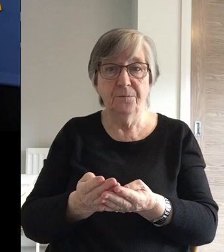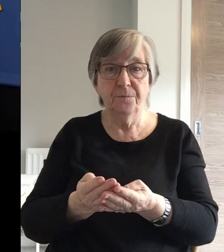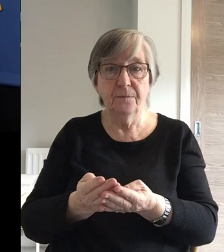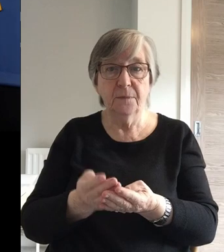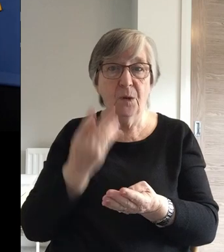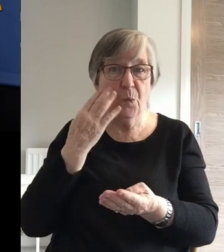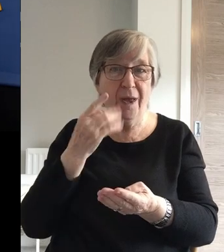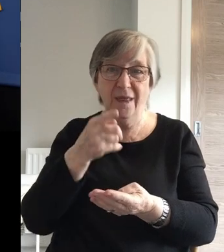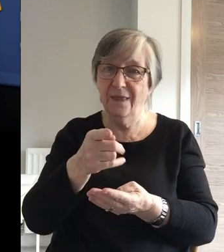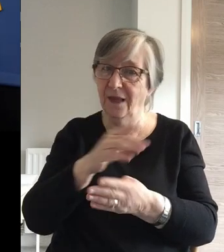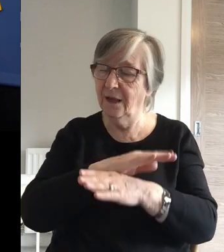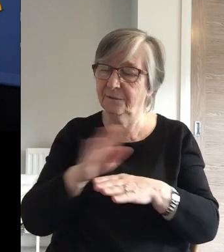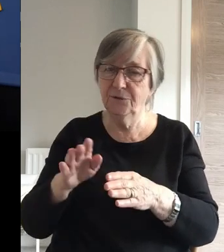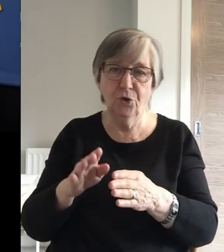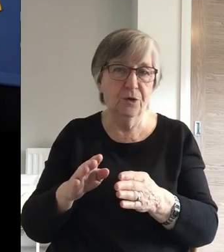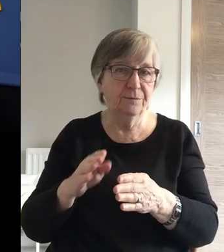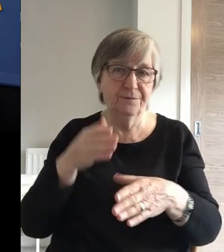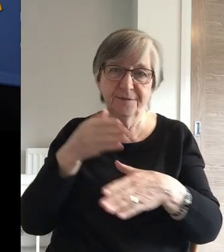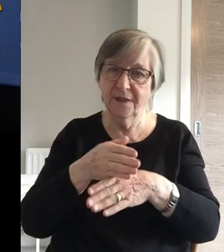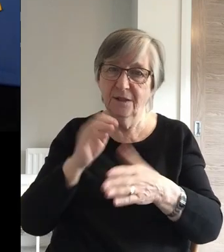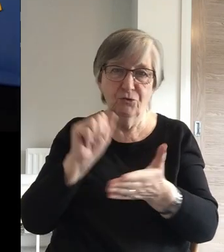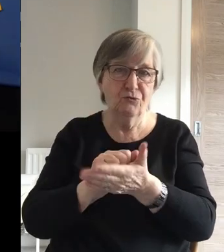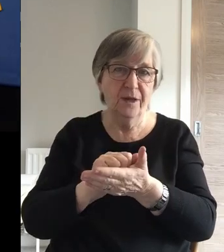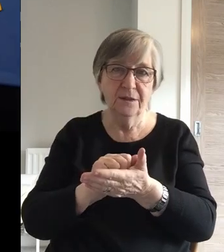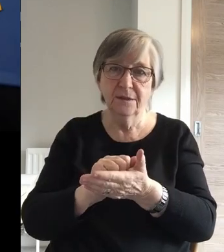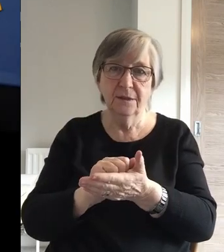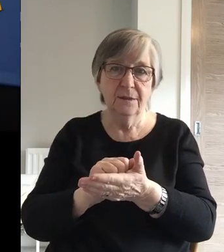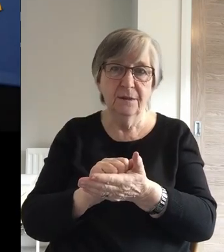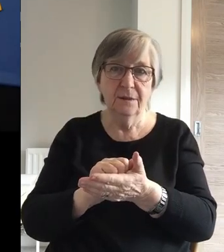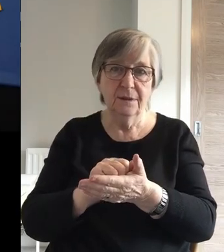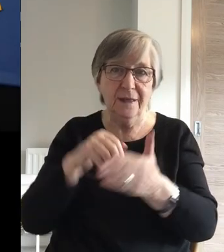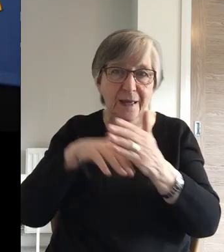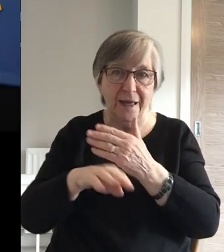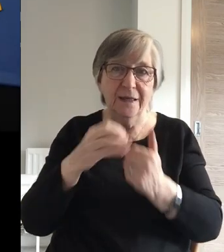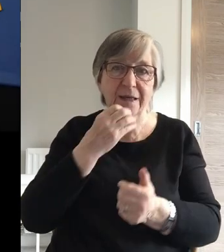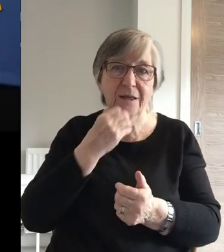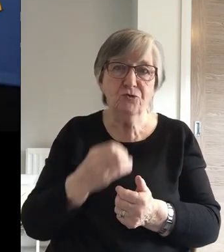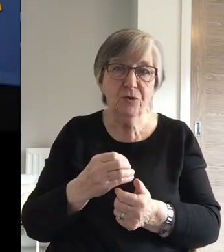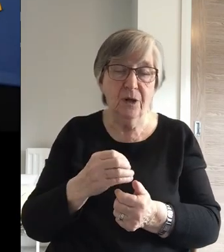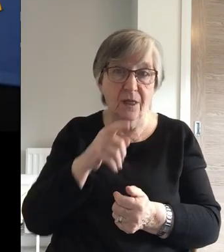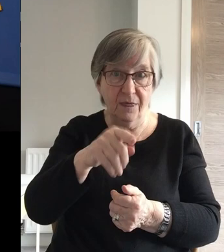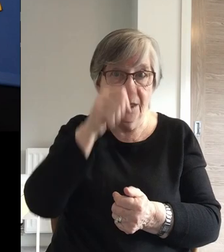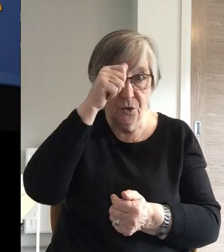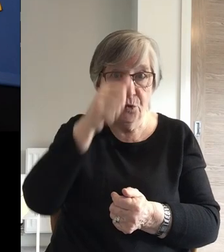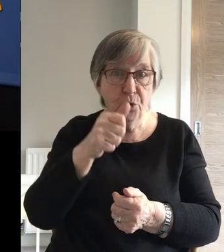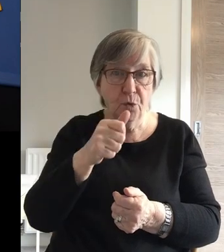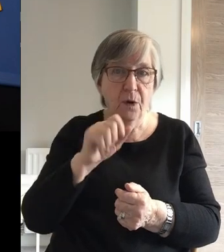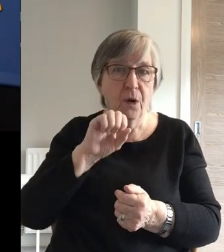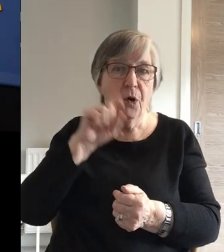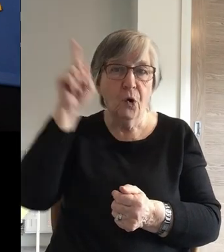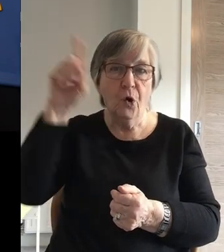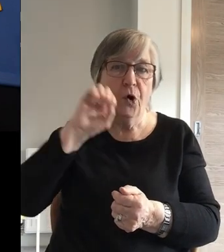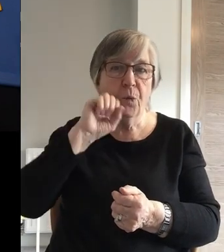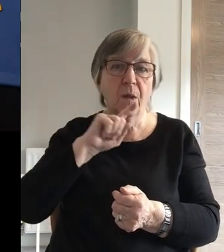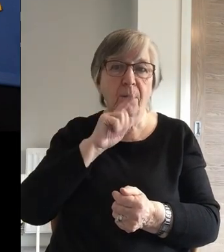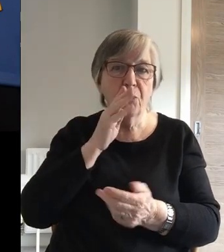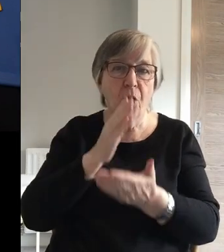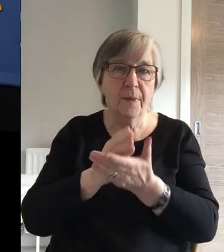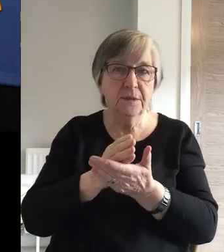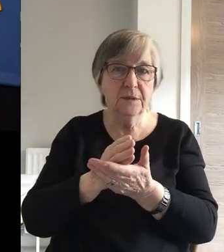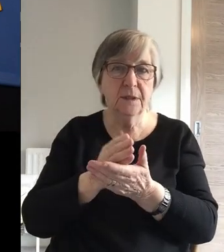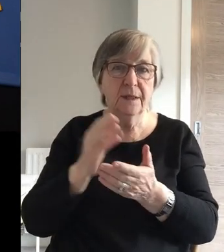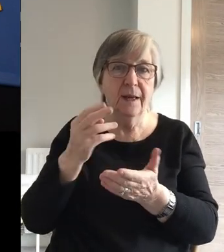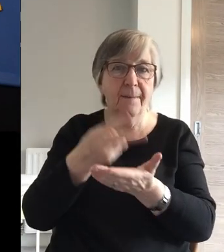when they didn't live up to his calling, there was within Israel the promise that a Messiah, an anointed one, a Christ would come,